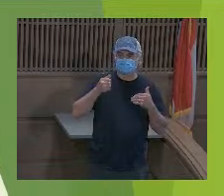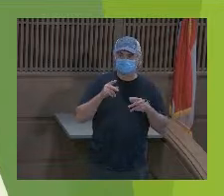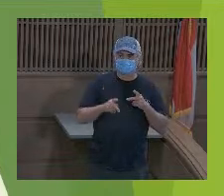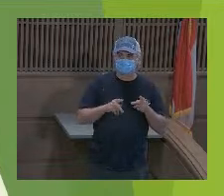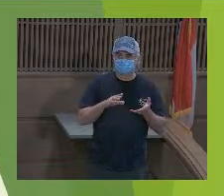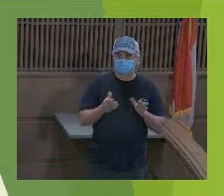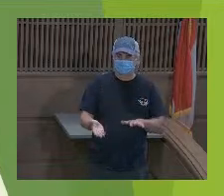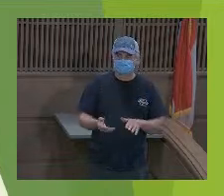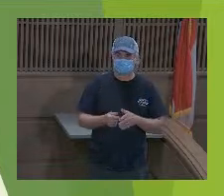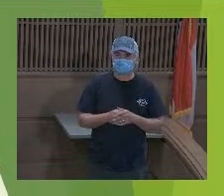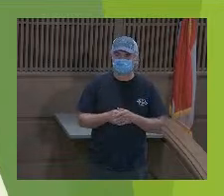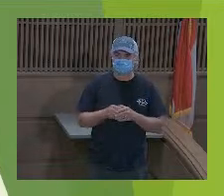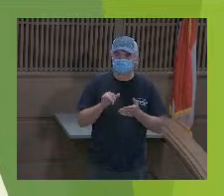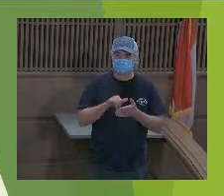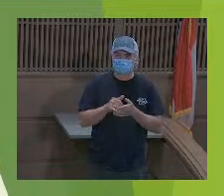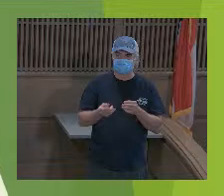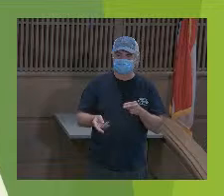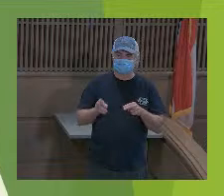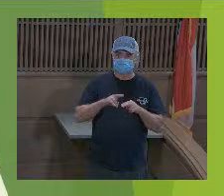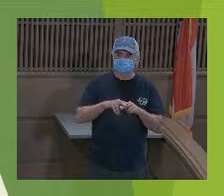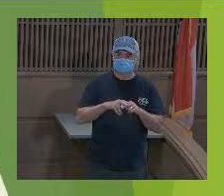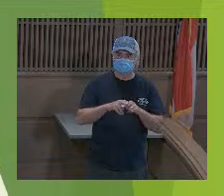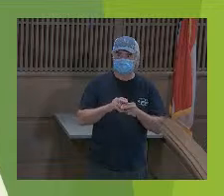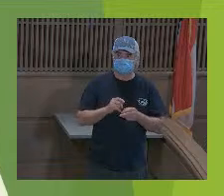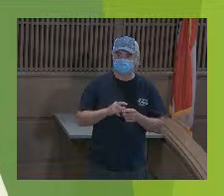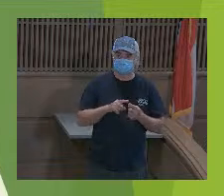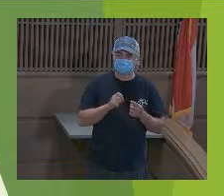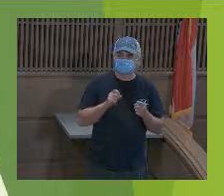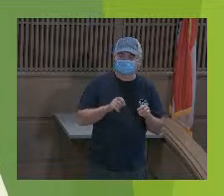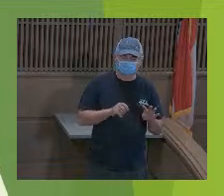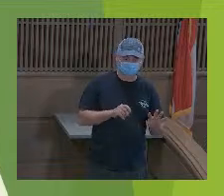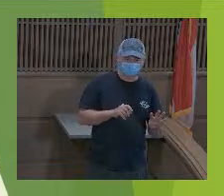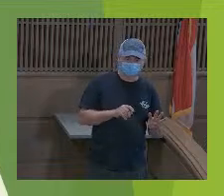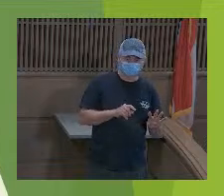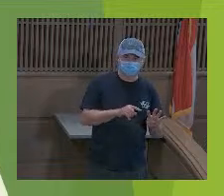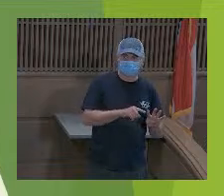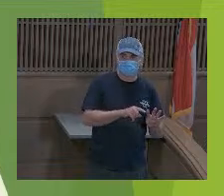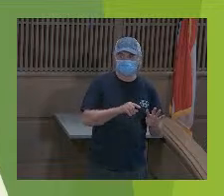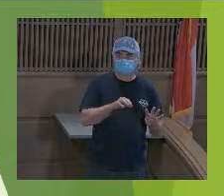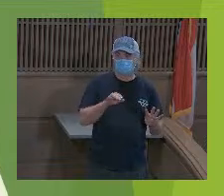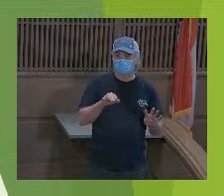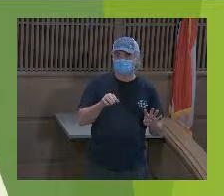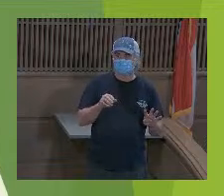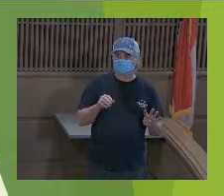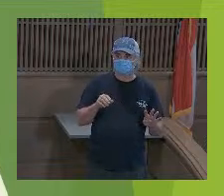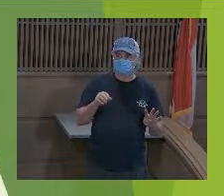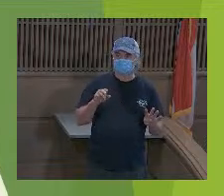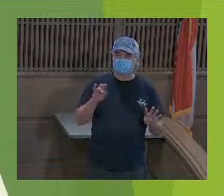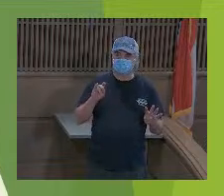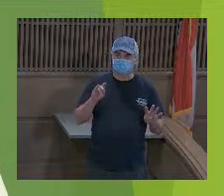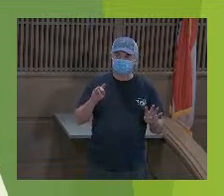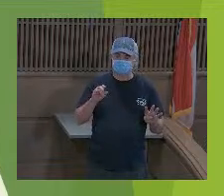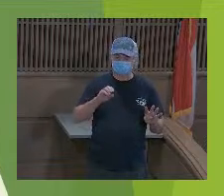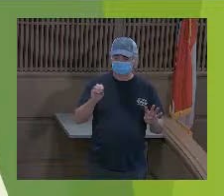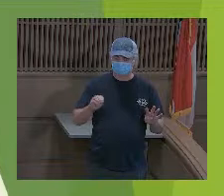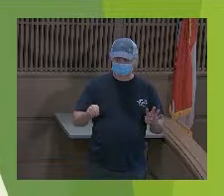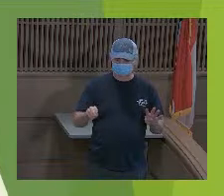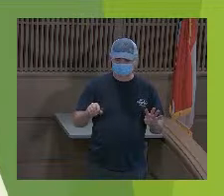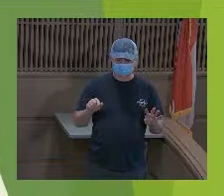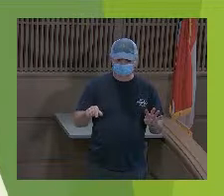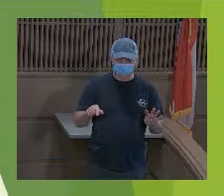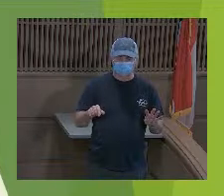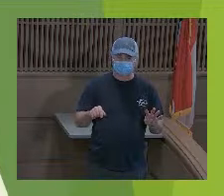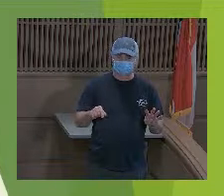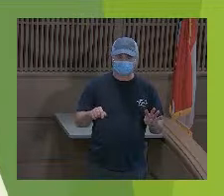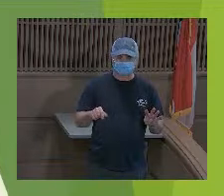has increased more than threefold since July 15th. This, if no other